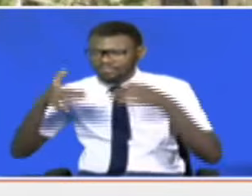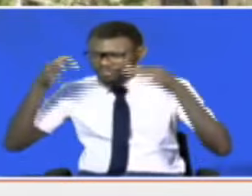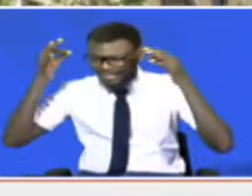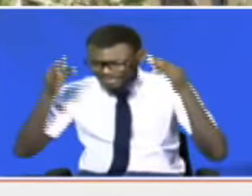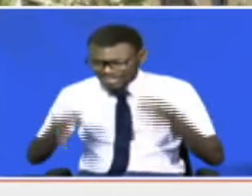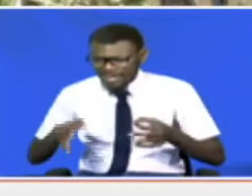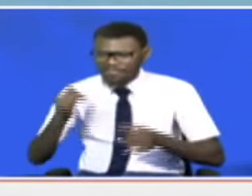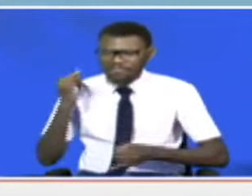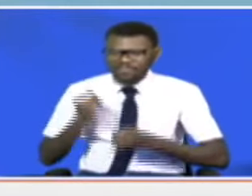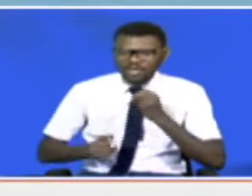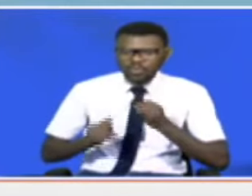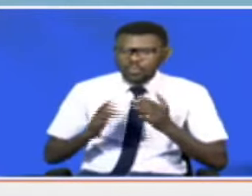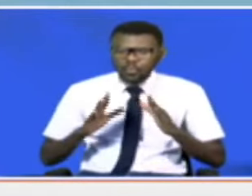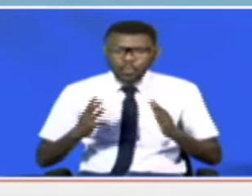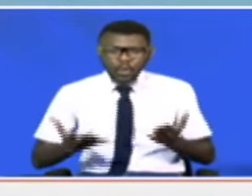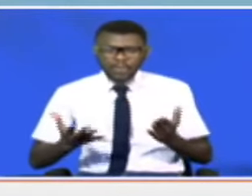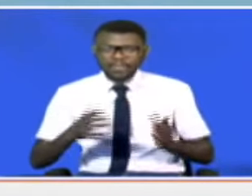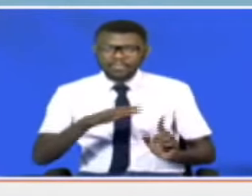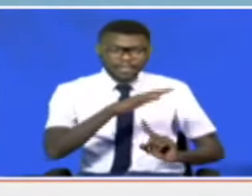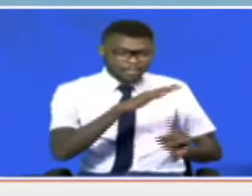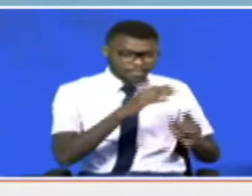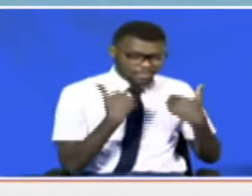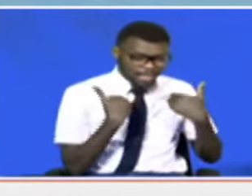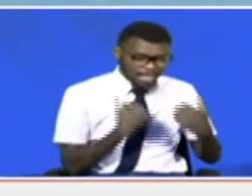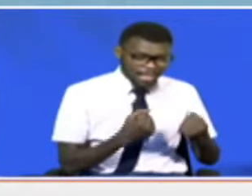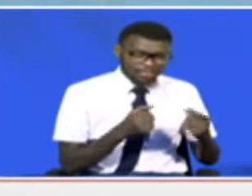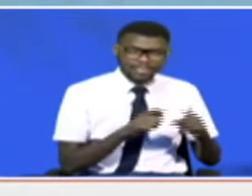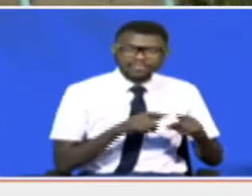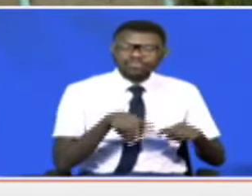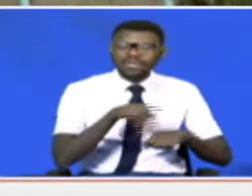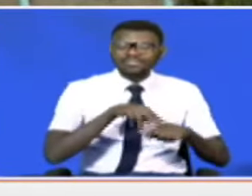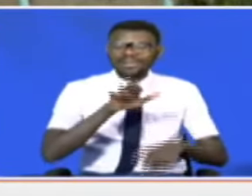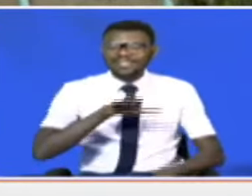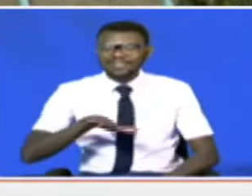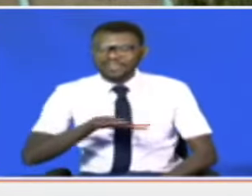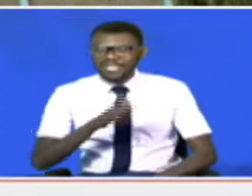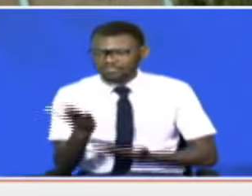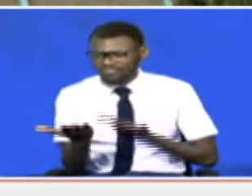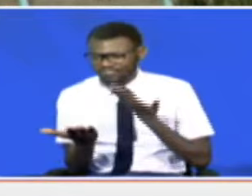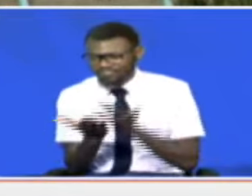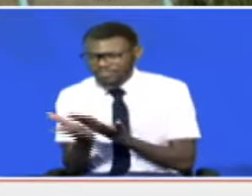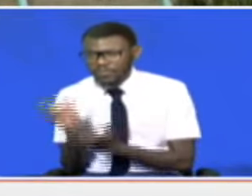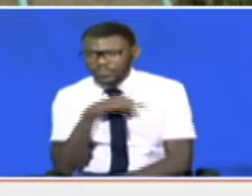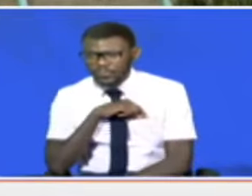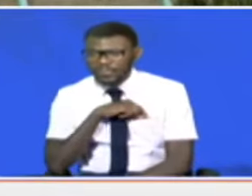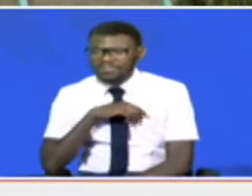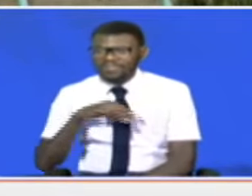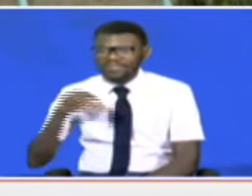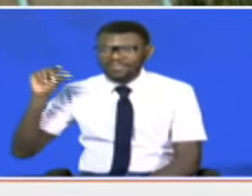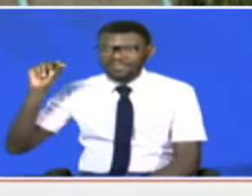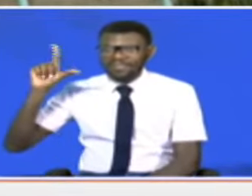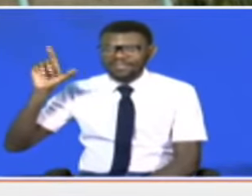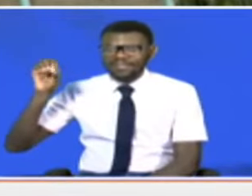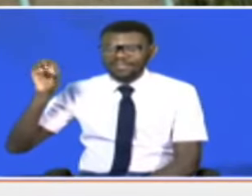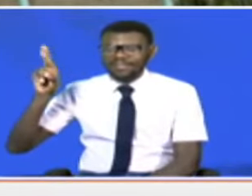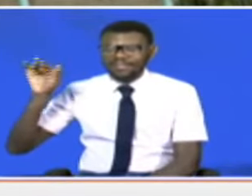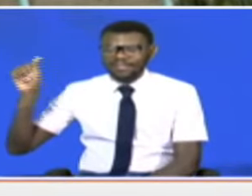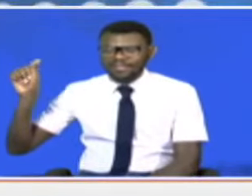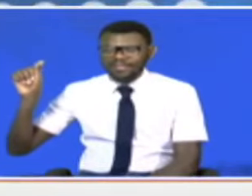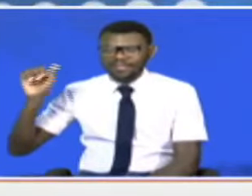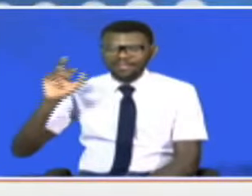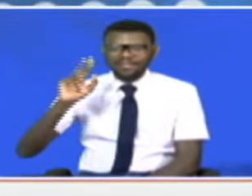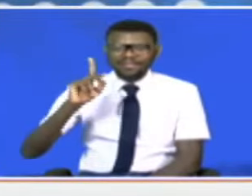comes following an appeal by the Ministry of Health and National Assembly. Gloria Milimu, KTN.